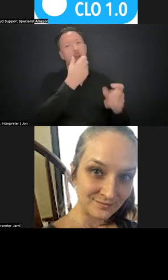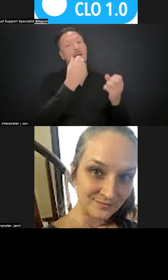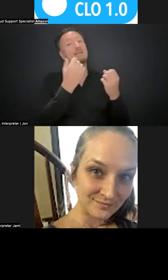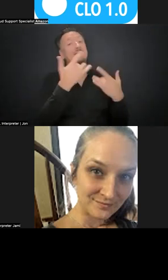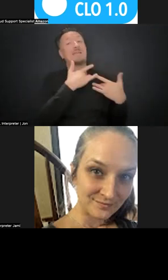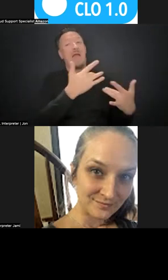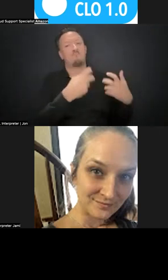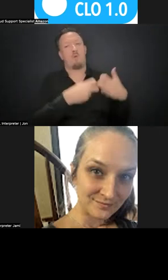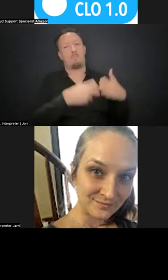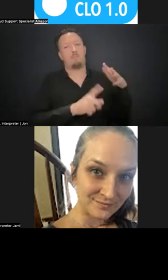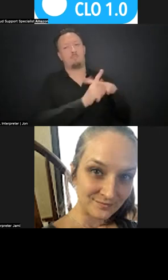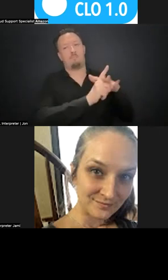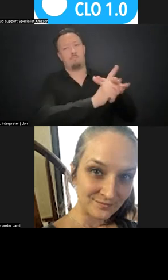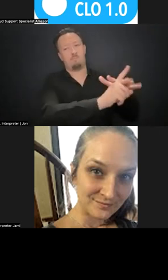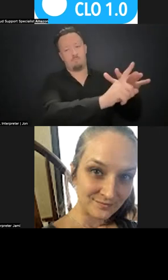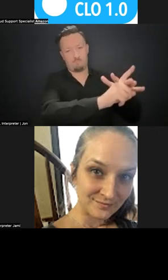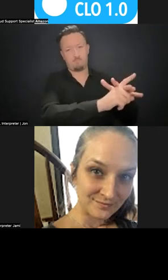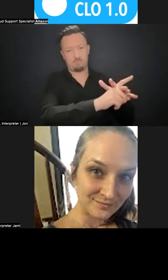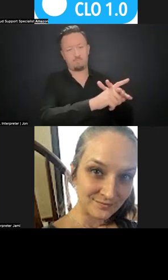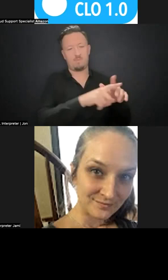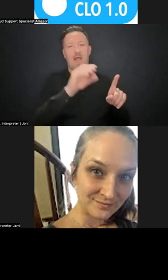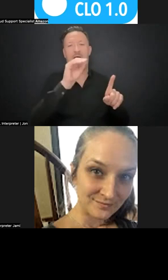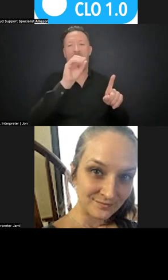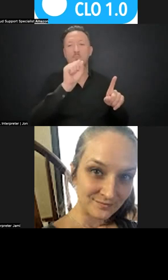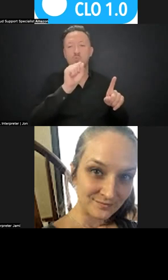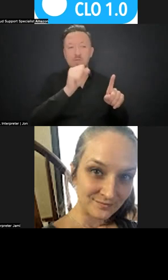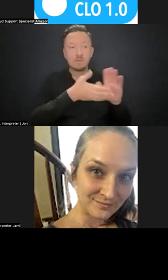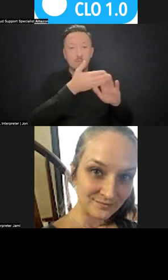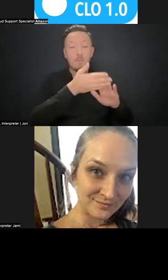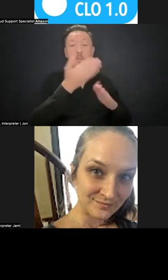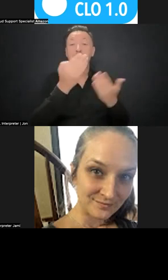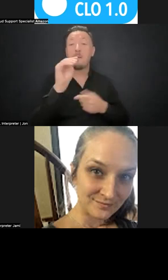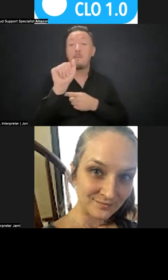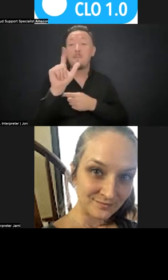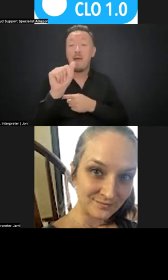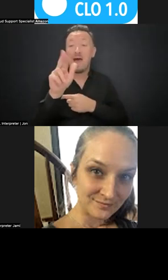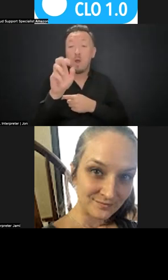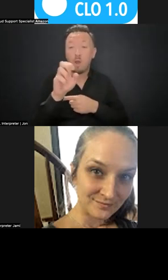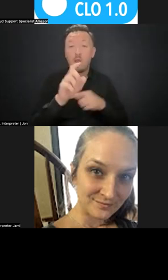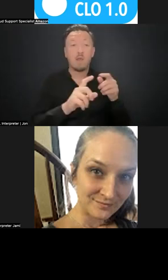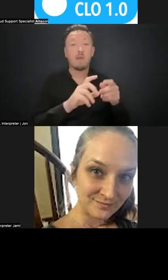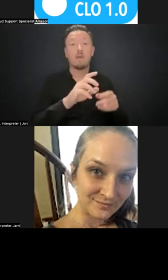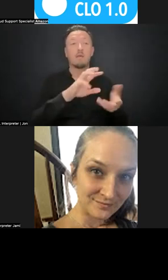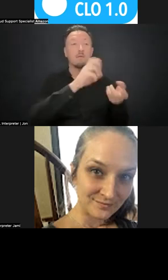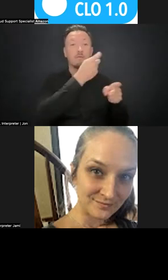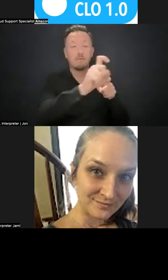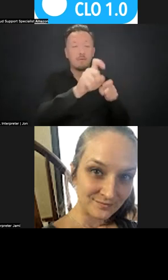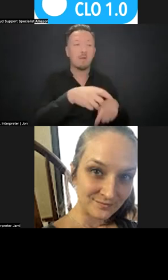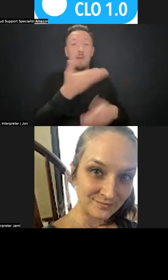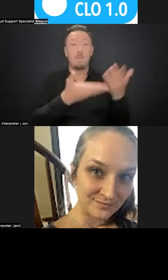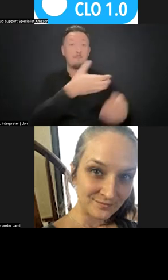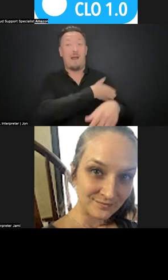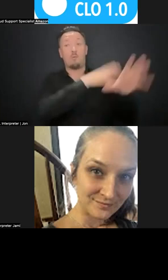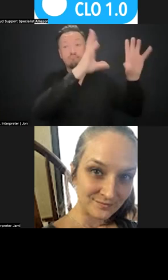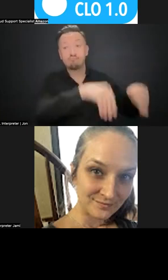right? This is where, operating system malware might happen. Your virtualization might fail. Server might power out. Storage might